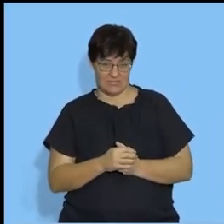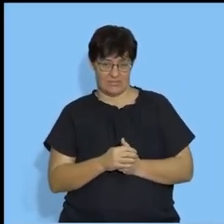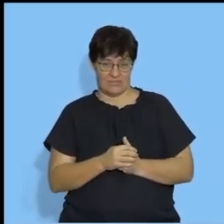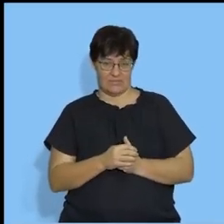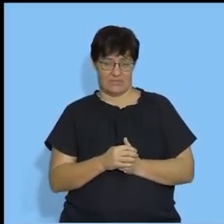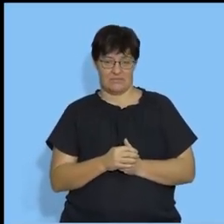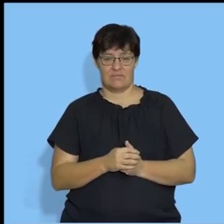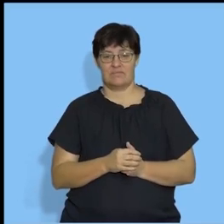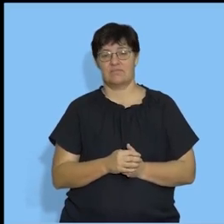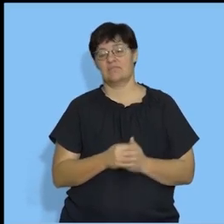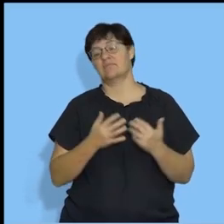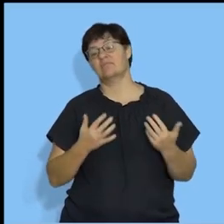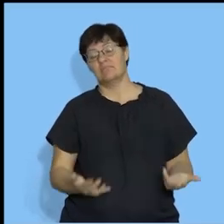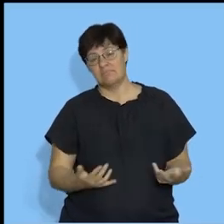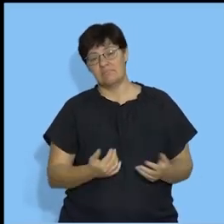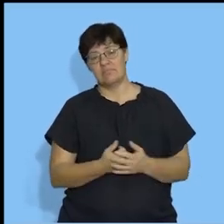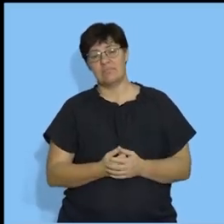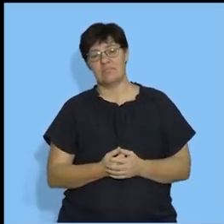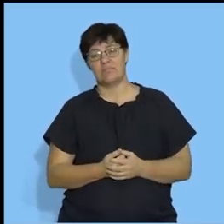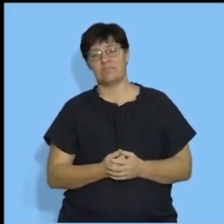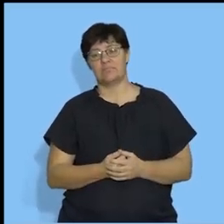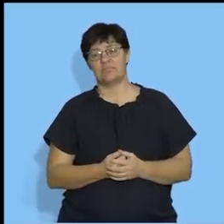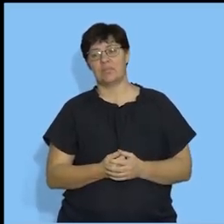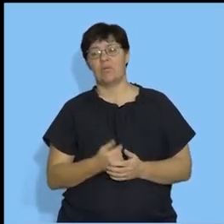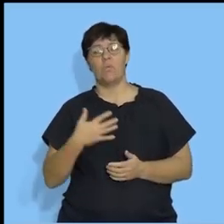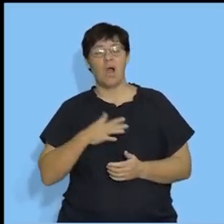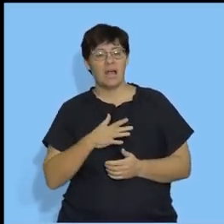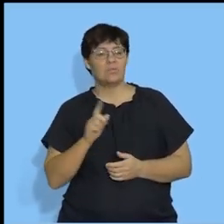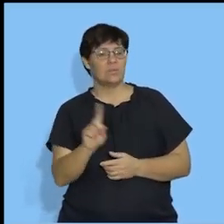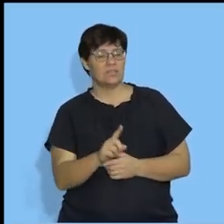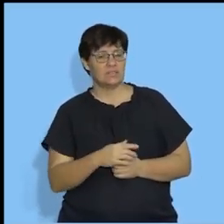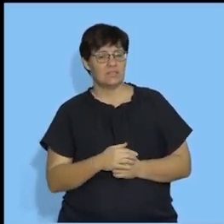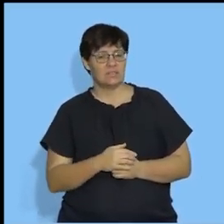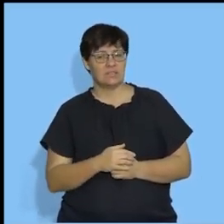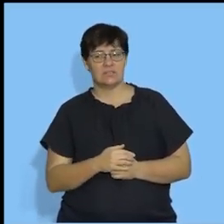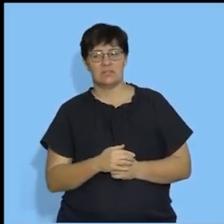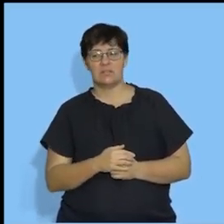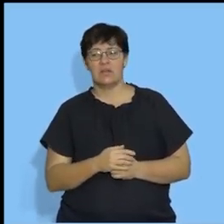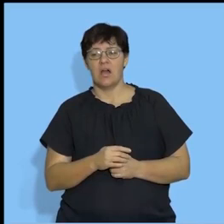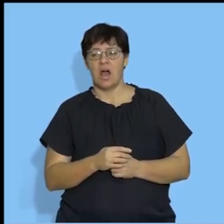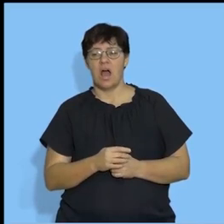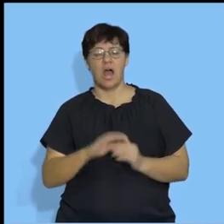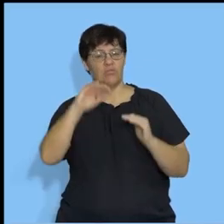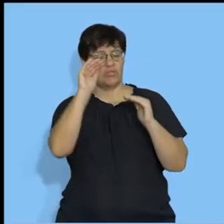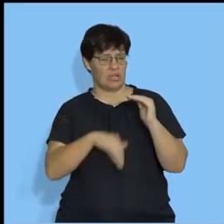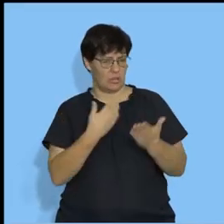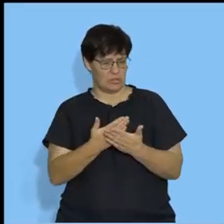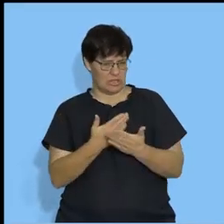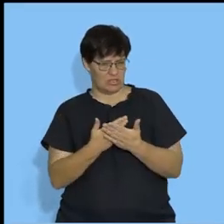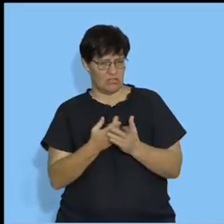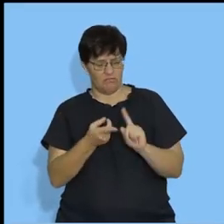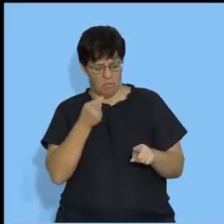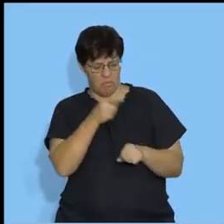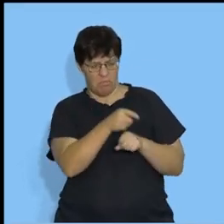Right, so now we want to also compare the reduction potential in terms of the two substances